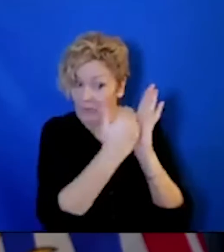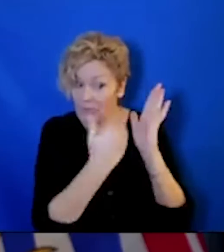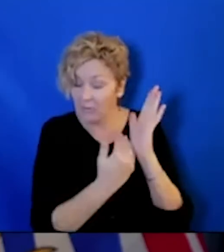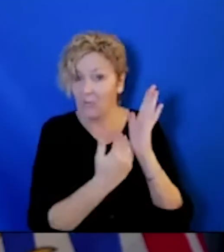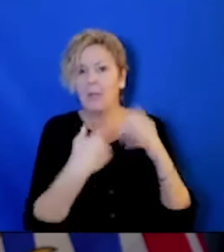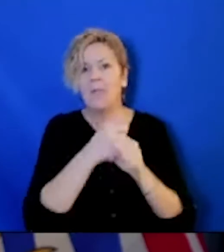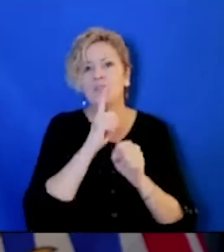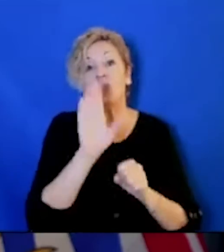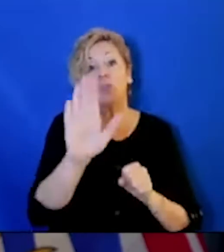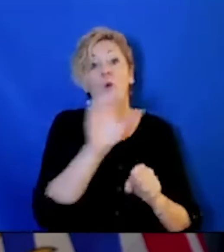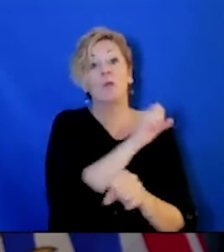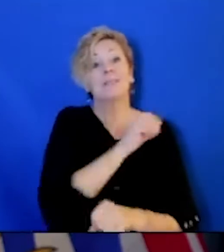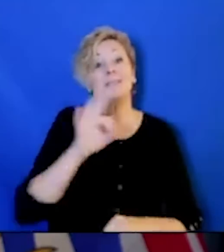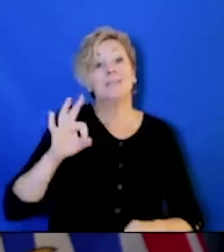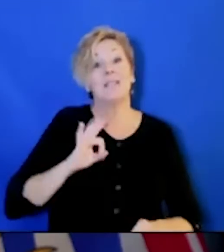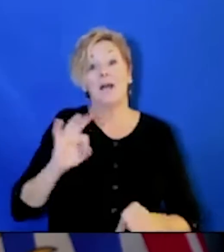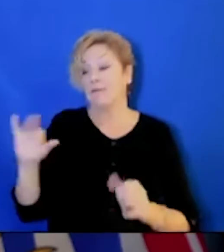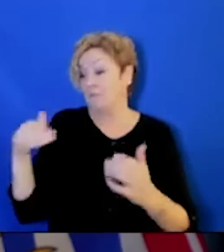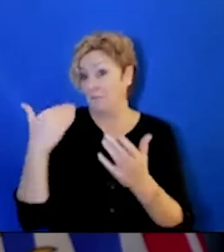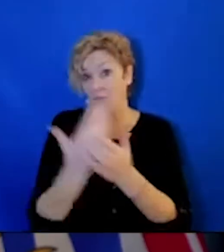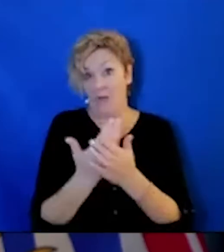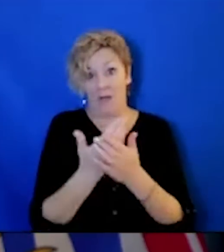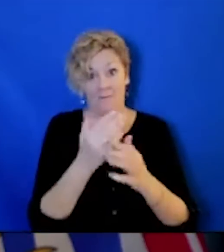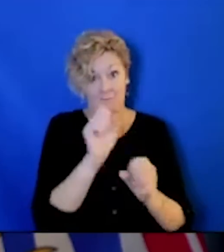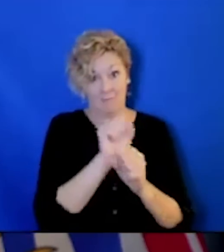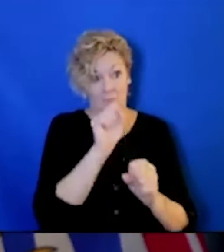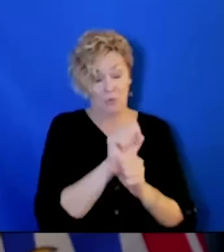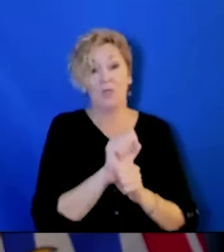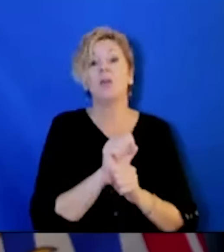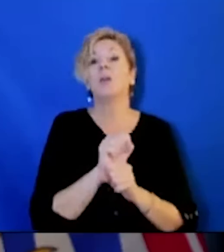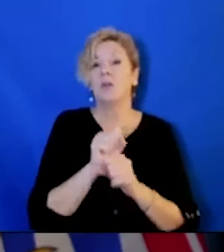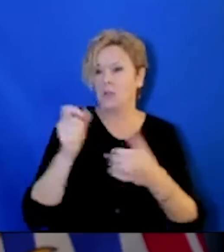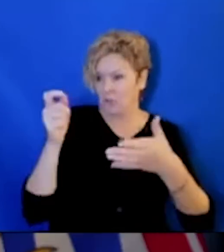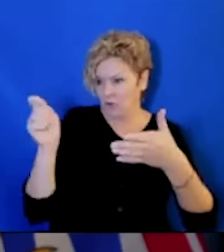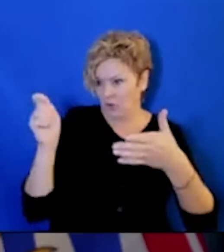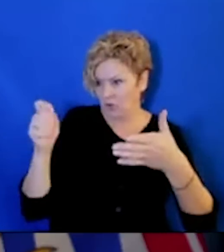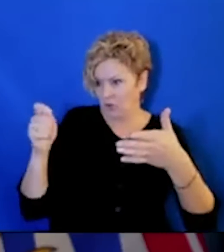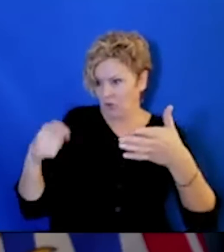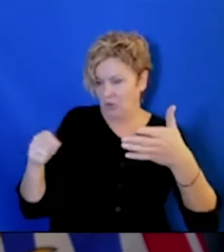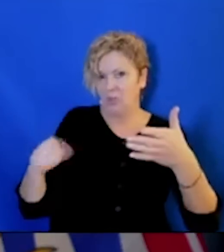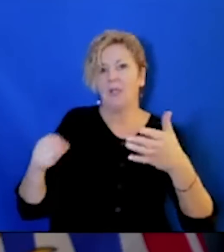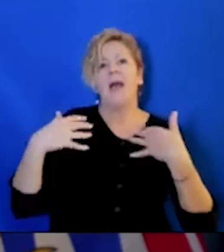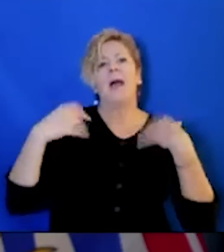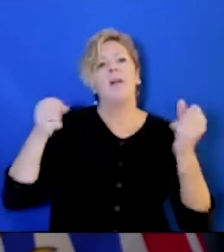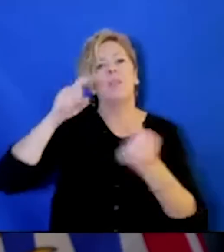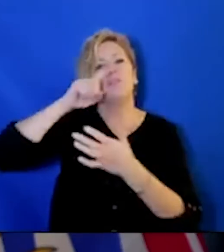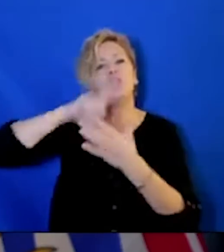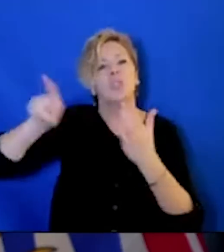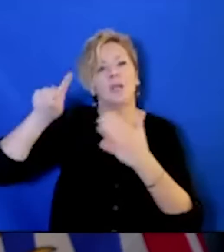health check before they come into work every day. And there's many ways that you can do that by actively using